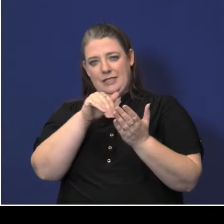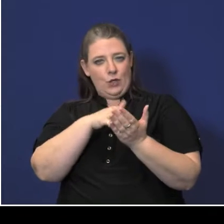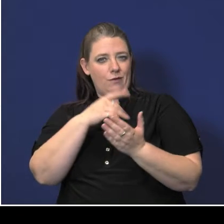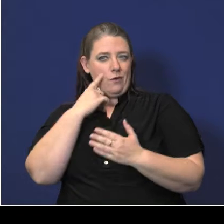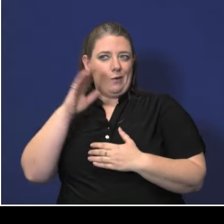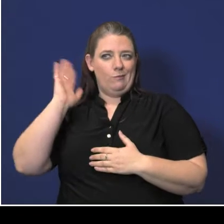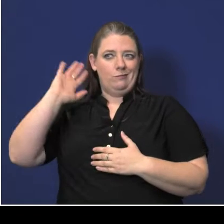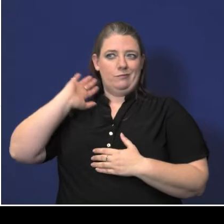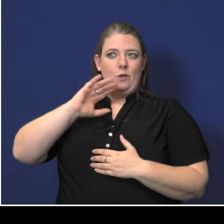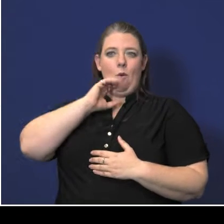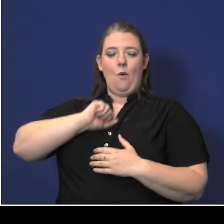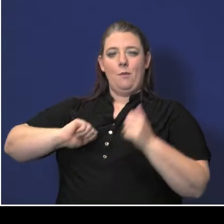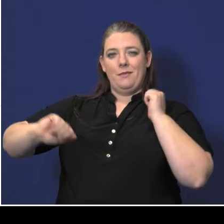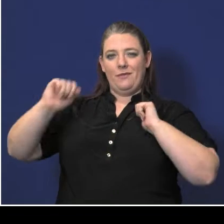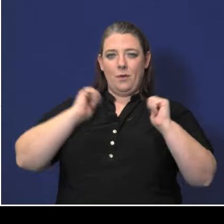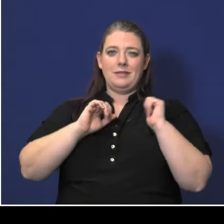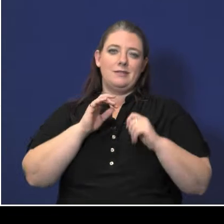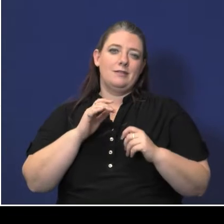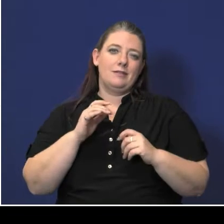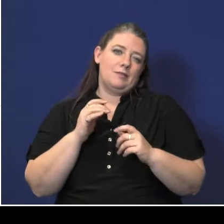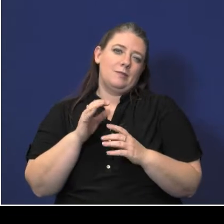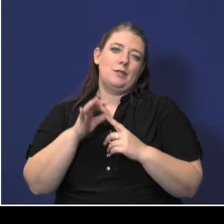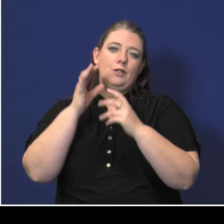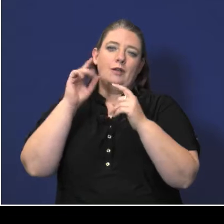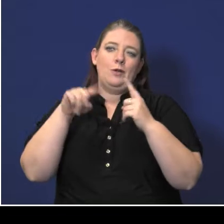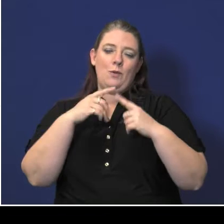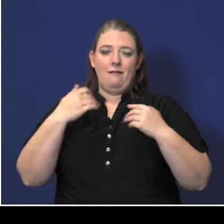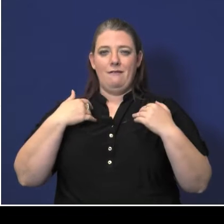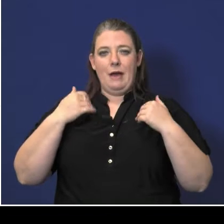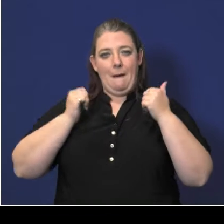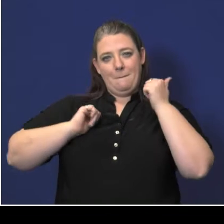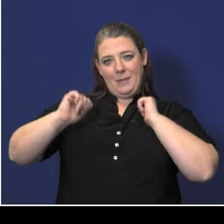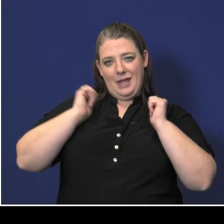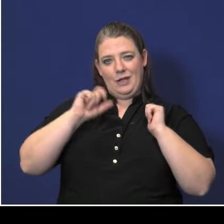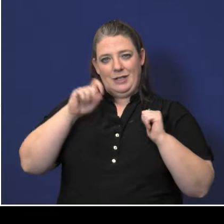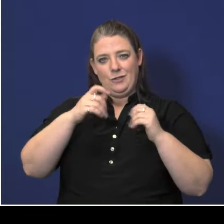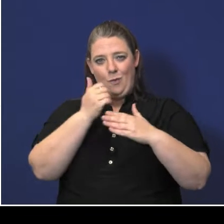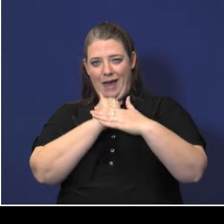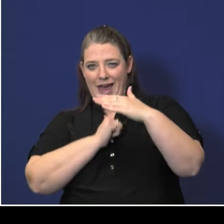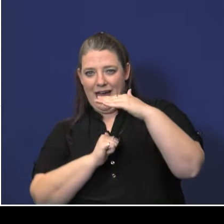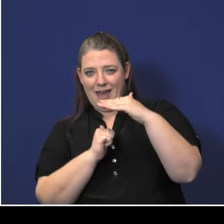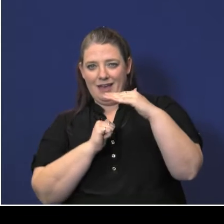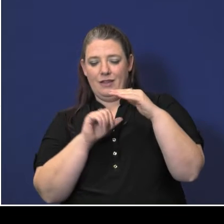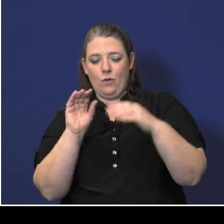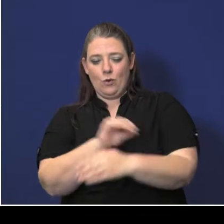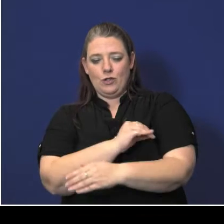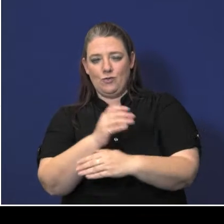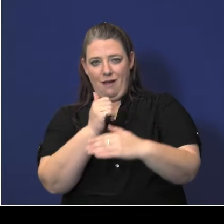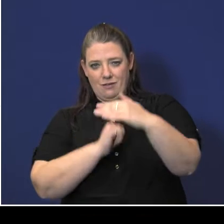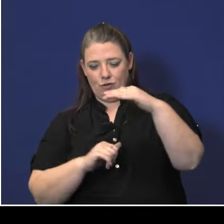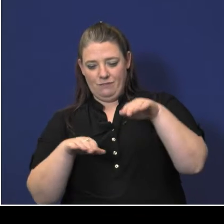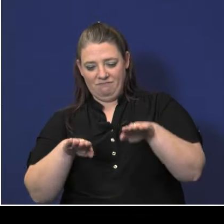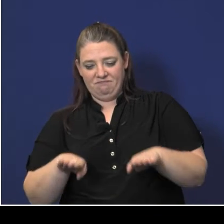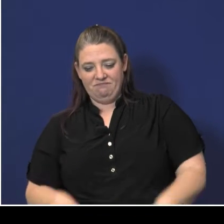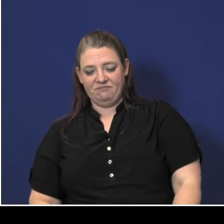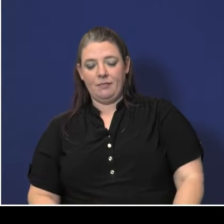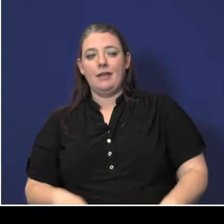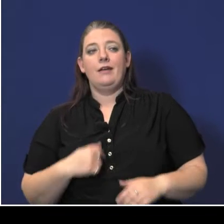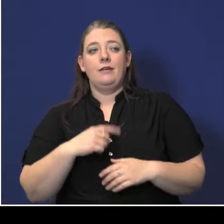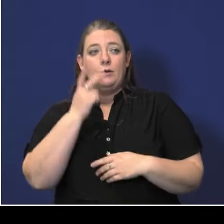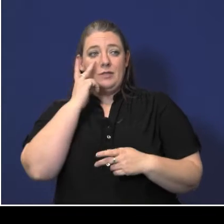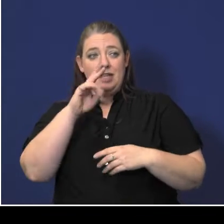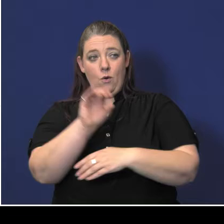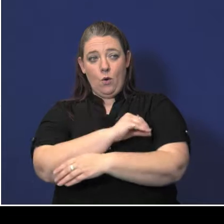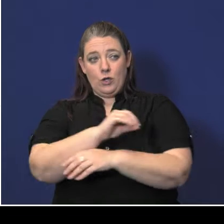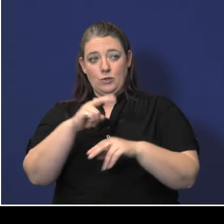performances, especially when you have a play or some other things that you need to kind of hide the orchestra underneath the orchestra pit. Again, you'll see the orchestra seating, the